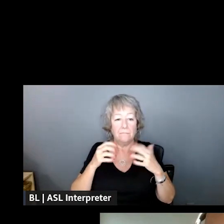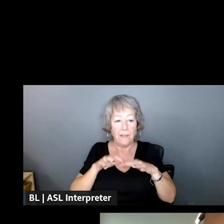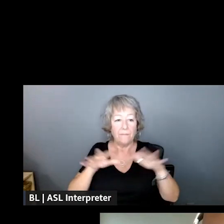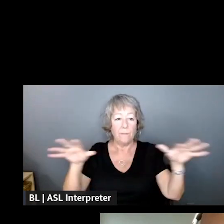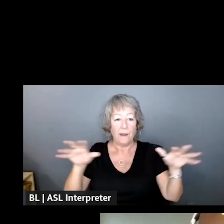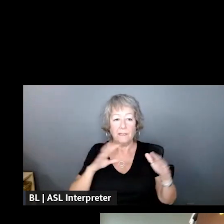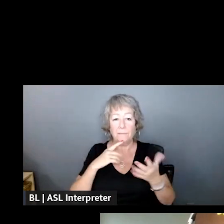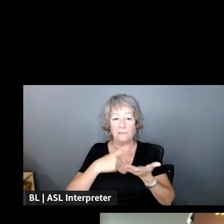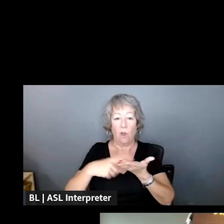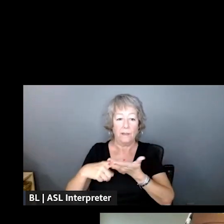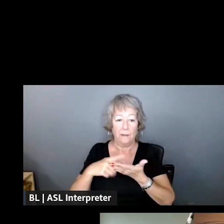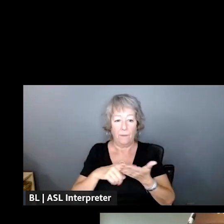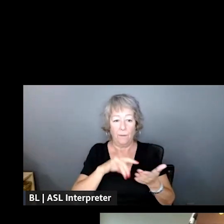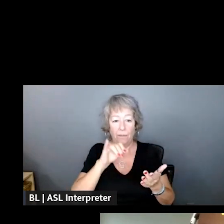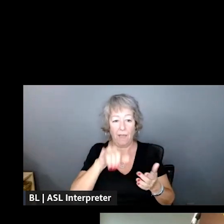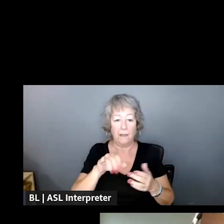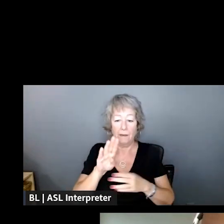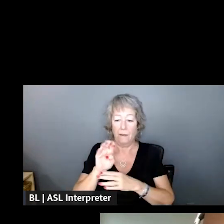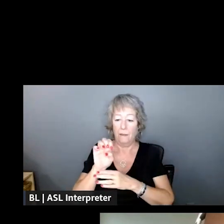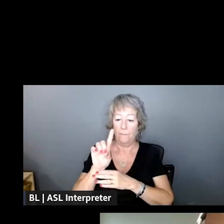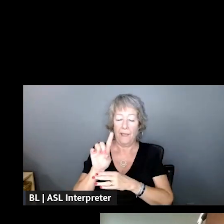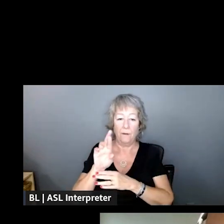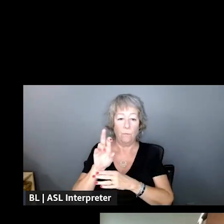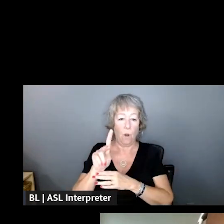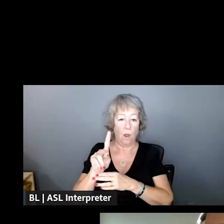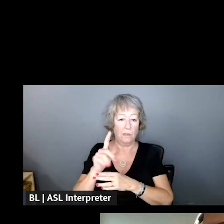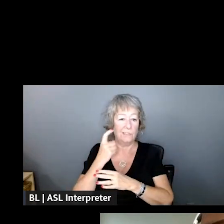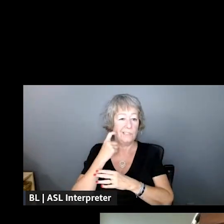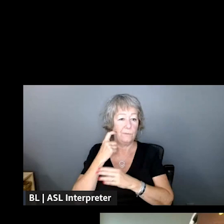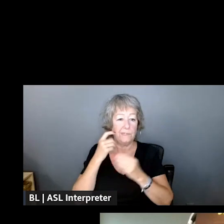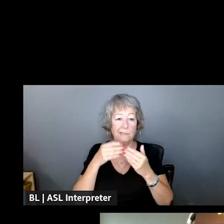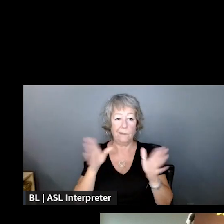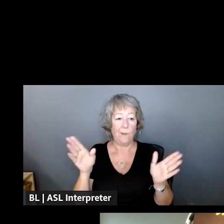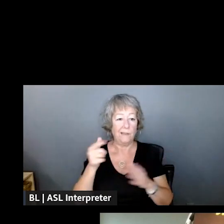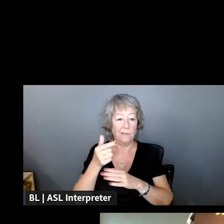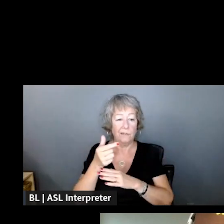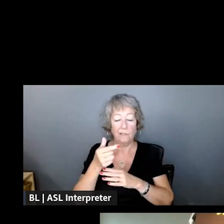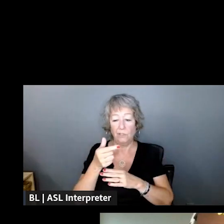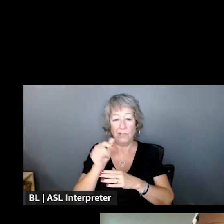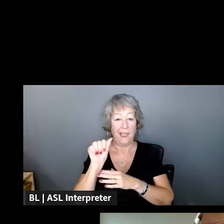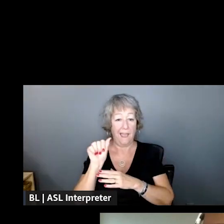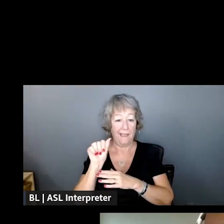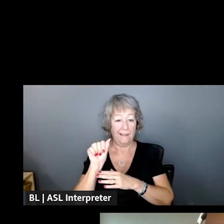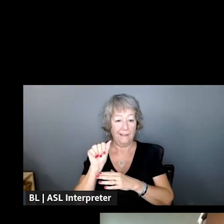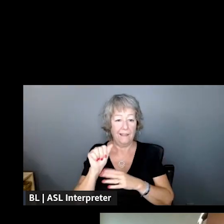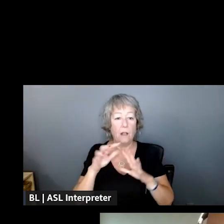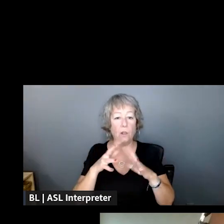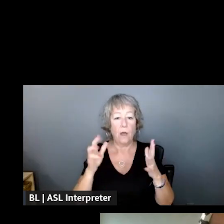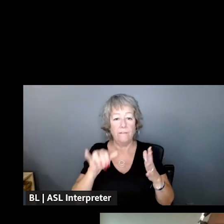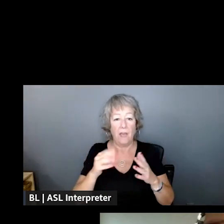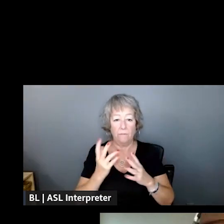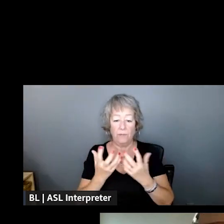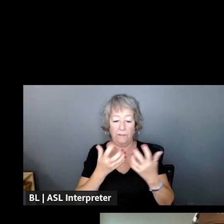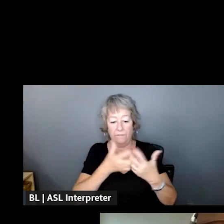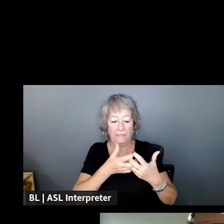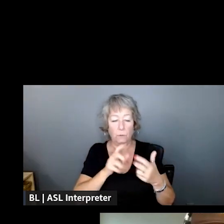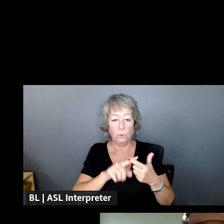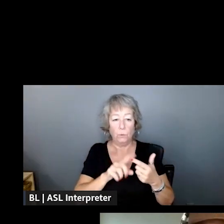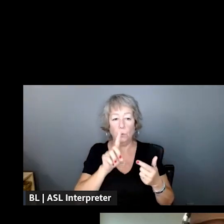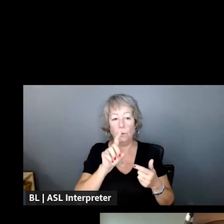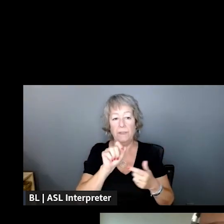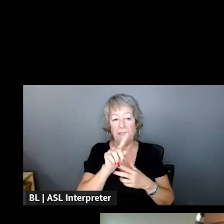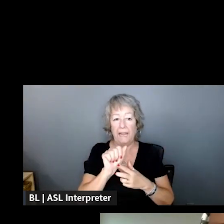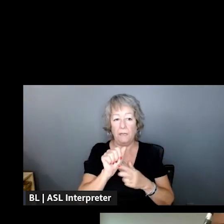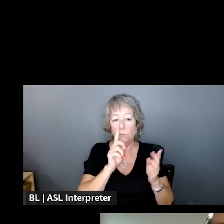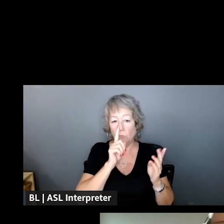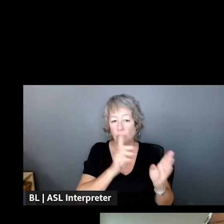it, right? Bedrock just went GA, and a lot of this fits into the data strategy, right? Like of the evolution of